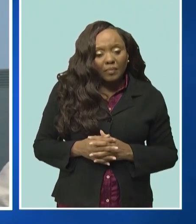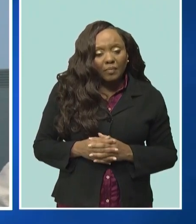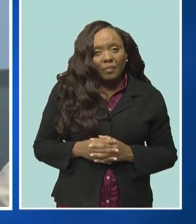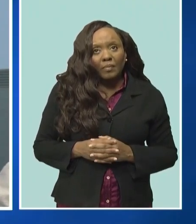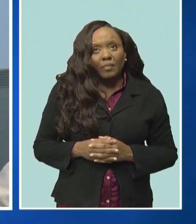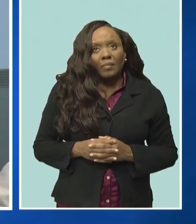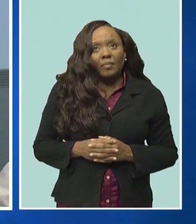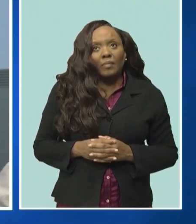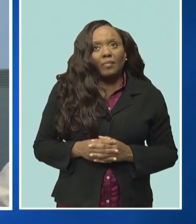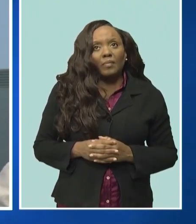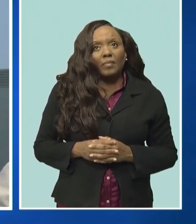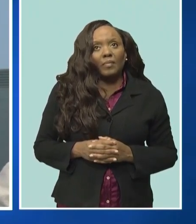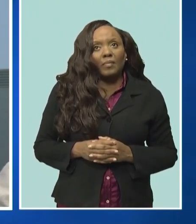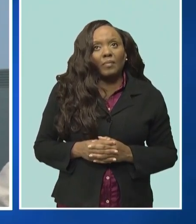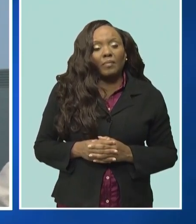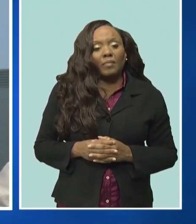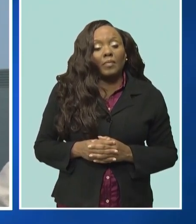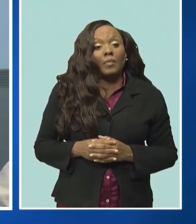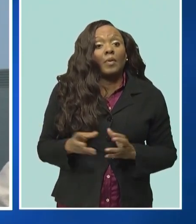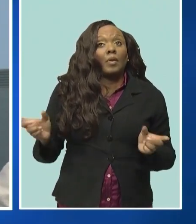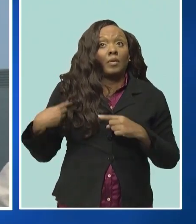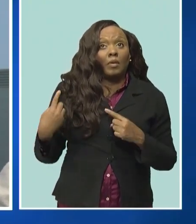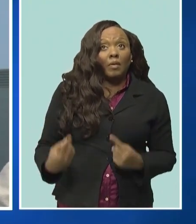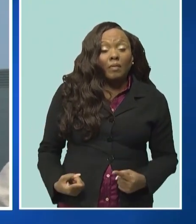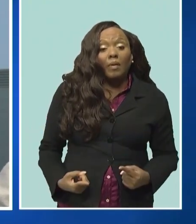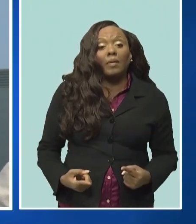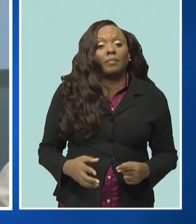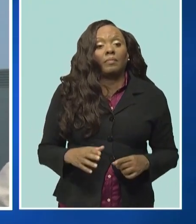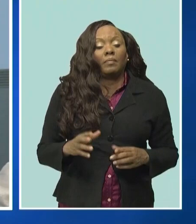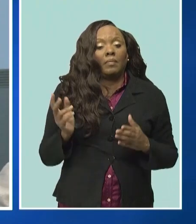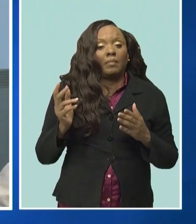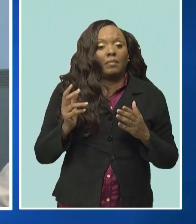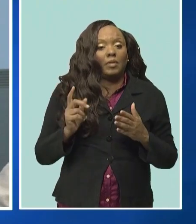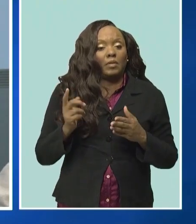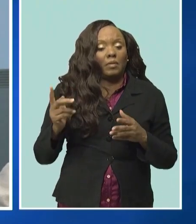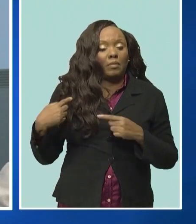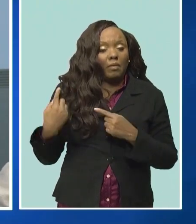have been very successful in terms of allowing the